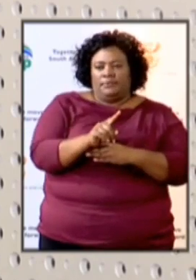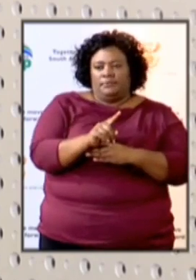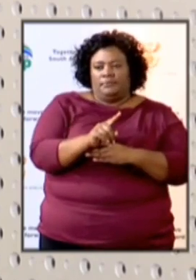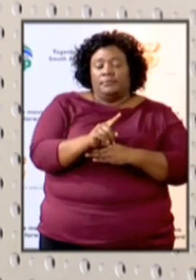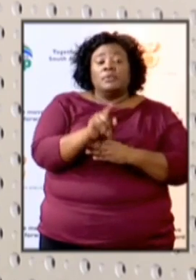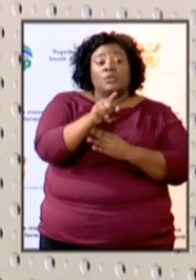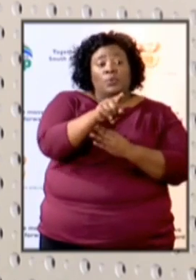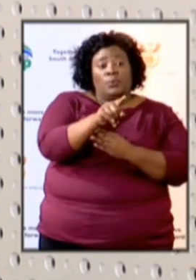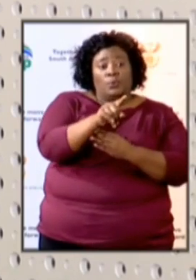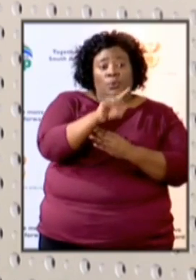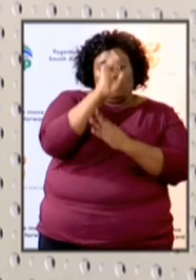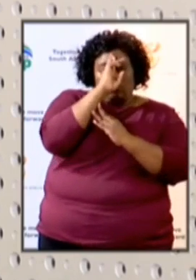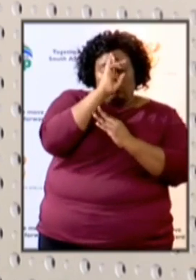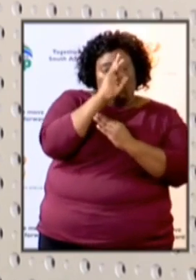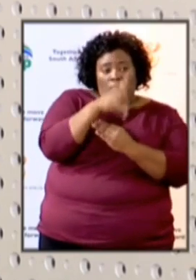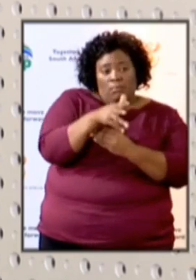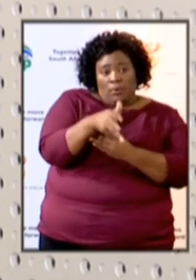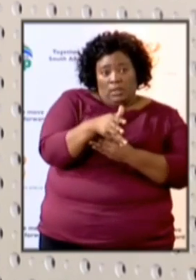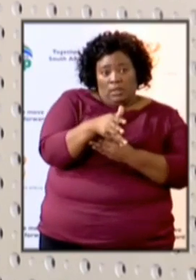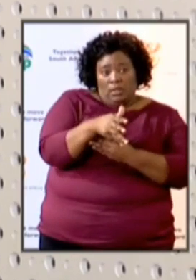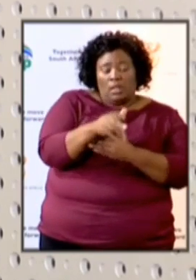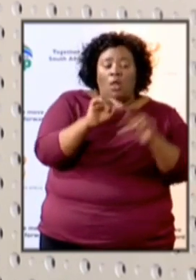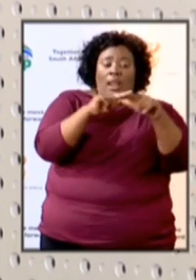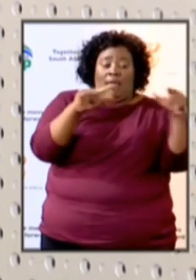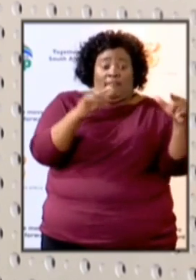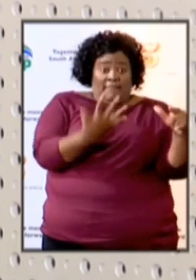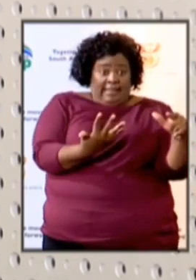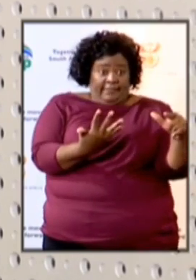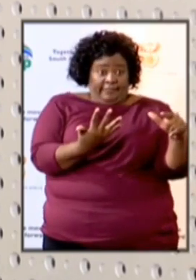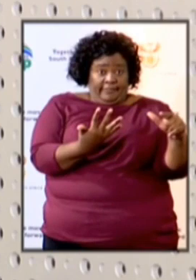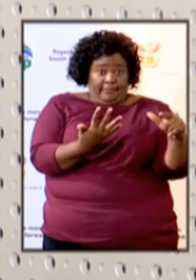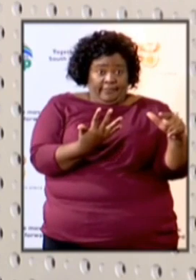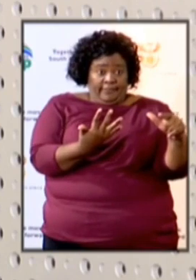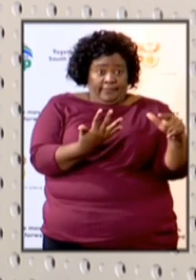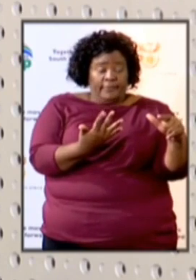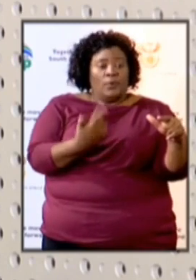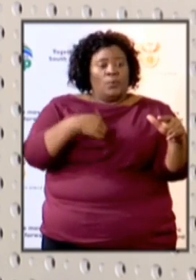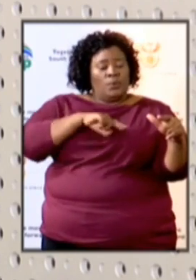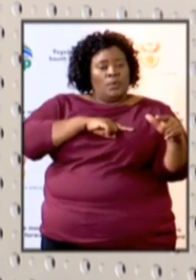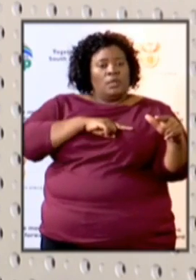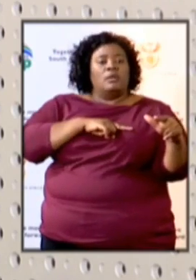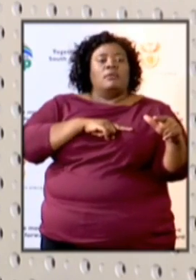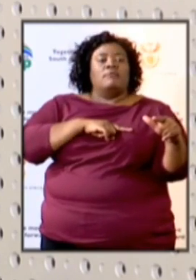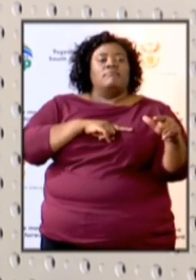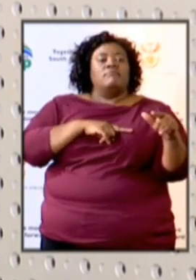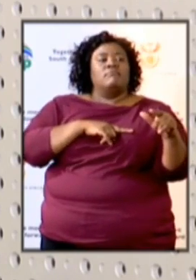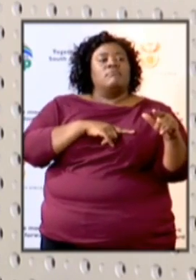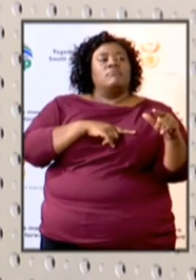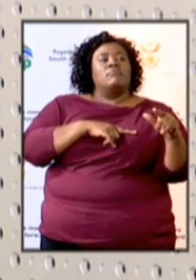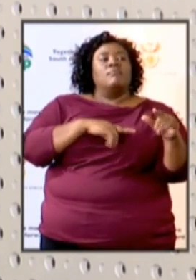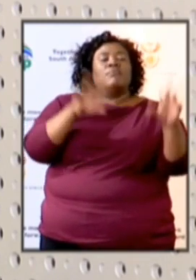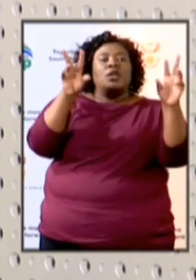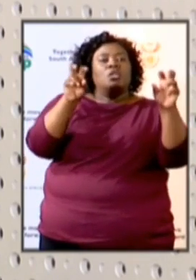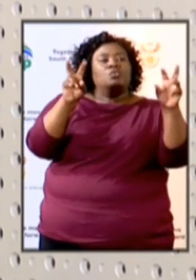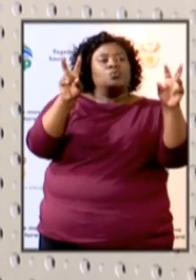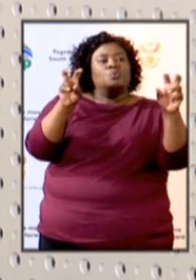But you will recall that on level 5, we had to open up the issue